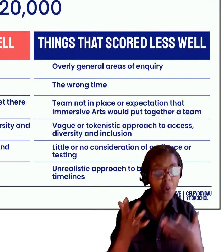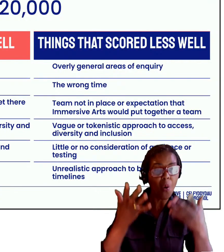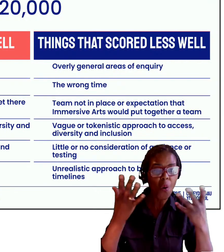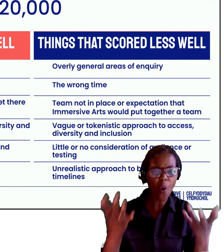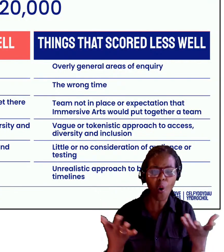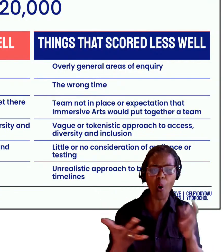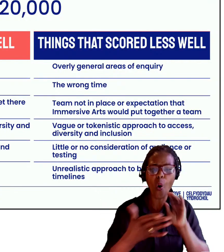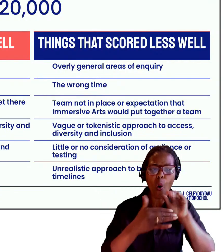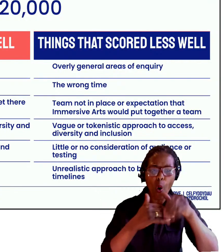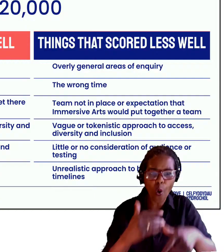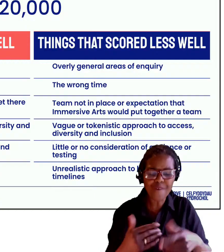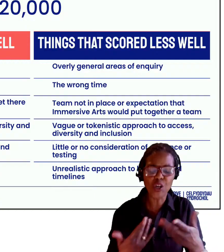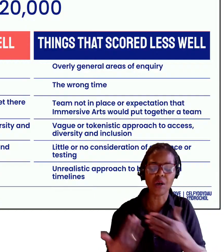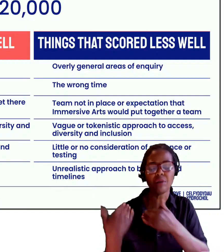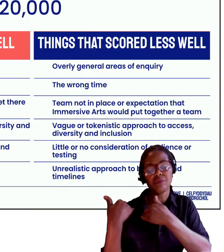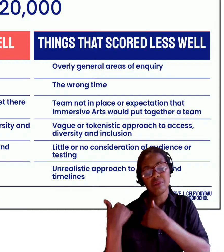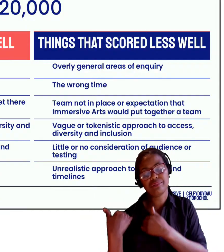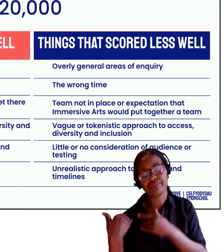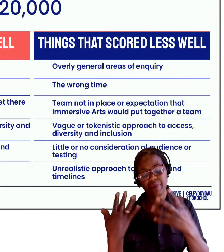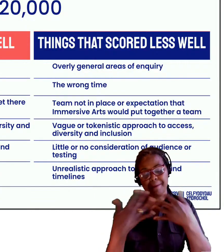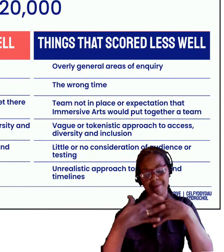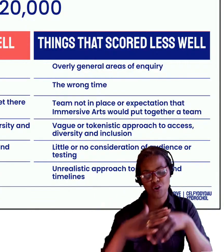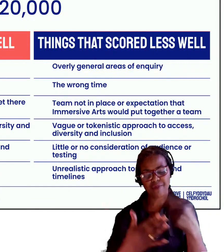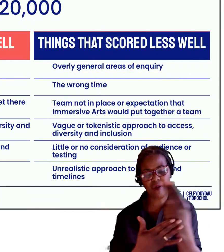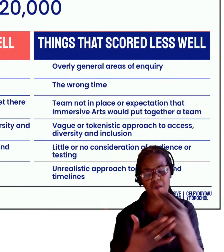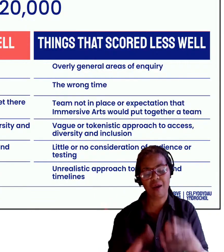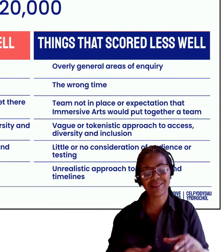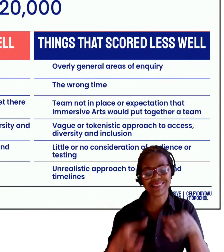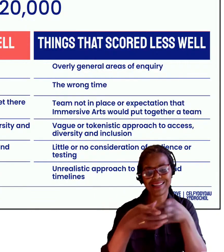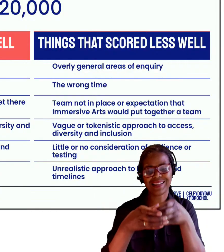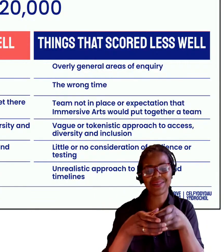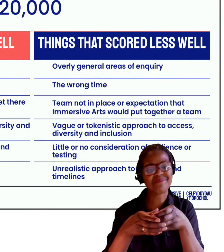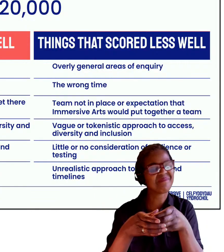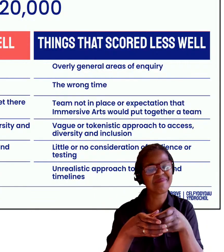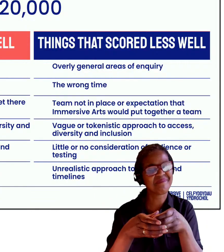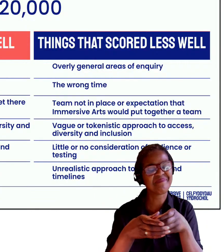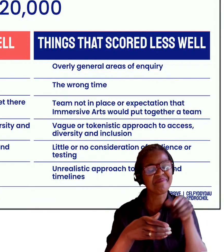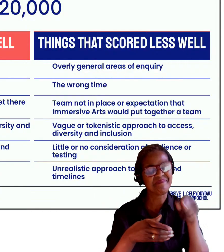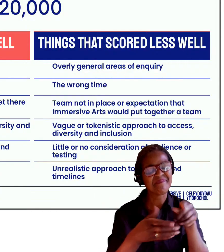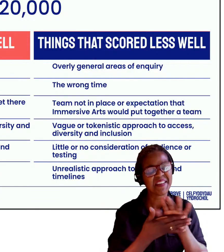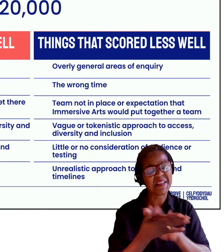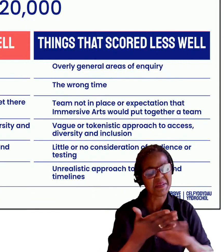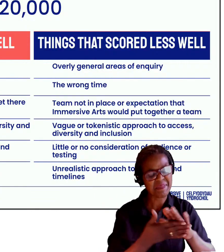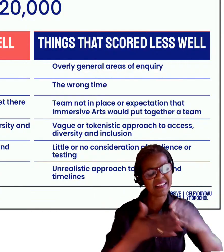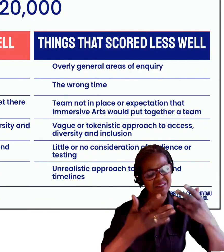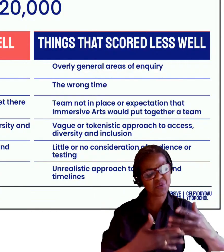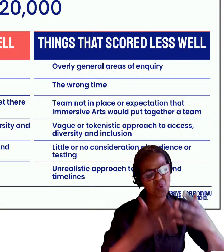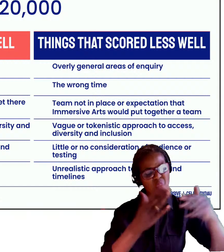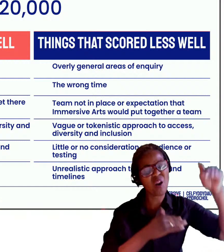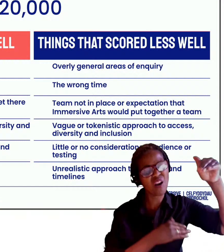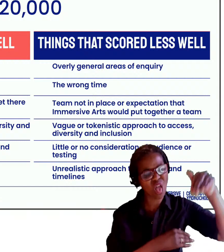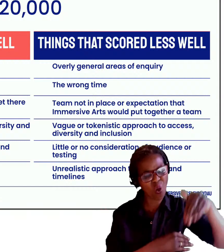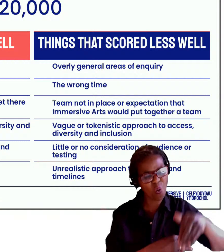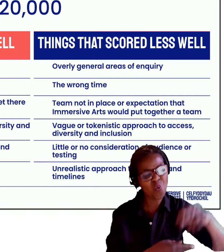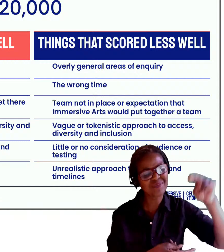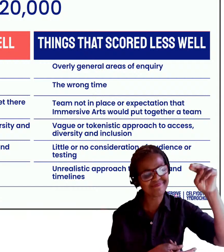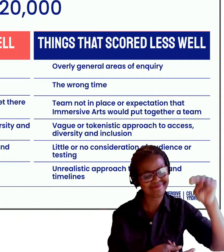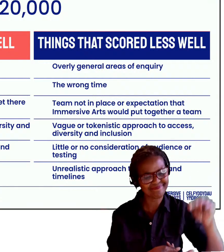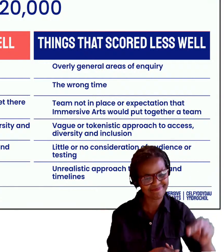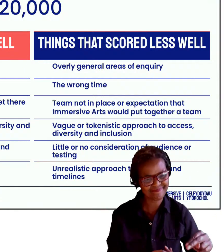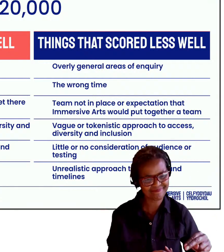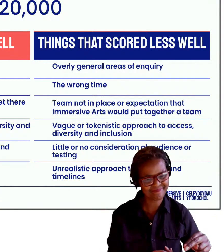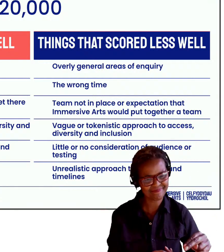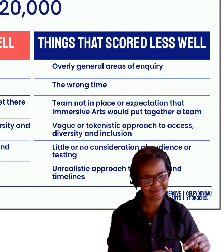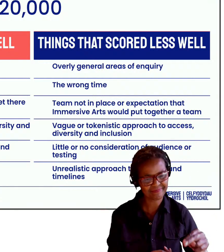to find or to upskill the project team members, then they didn't score well. A